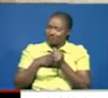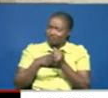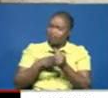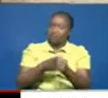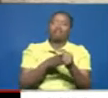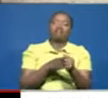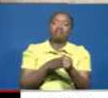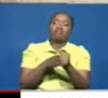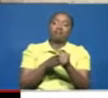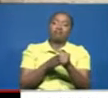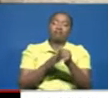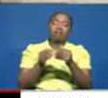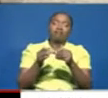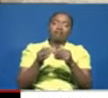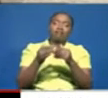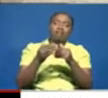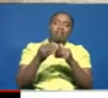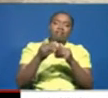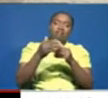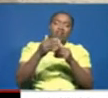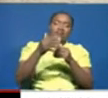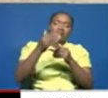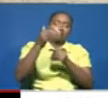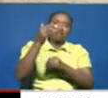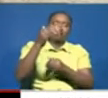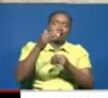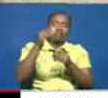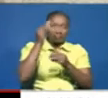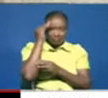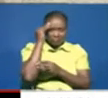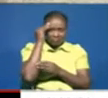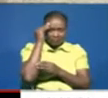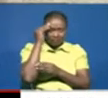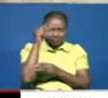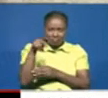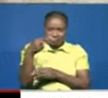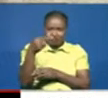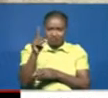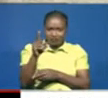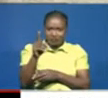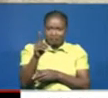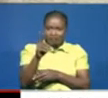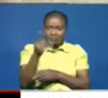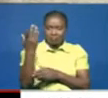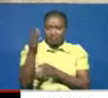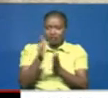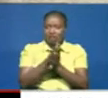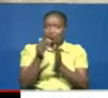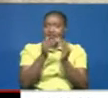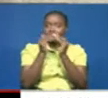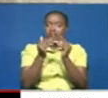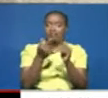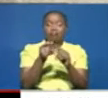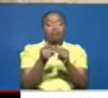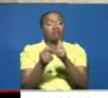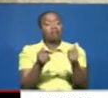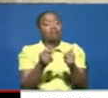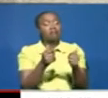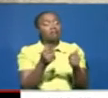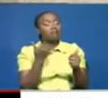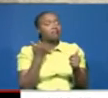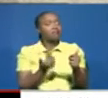to PhD and other levels. But the other one, the parents want to educate, but the kid is refusing. And